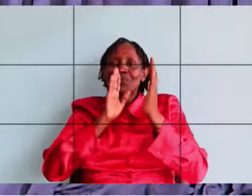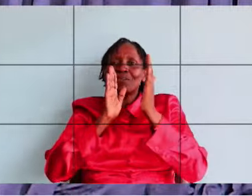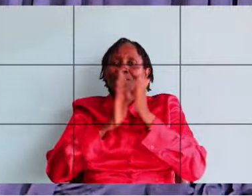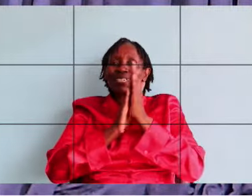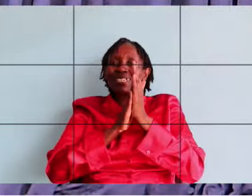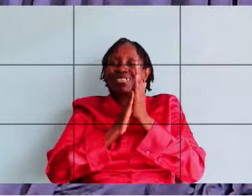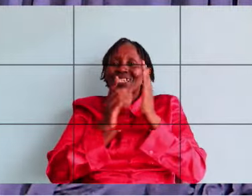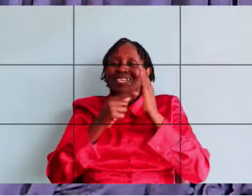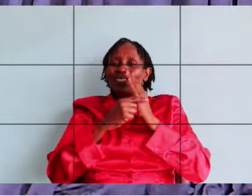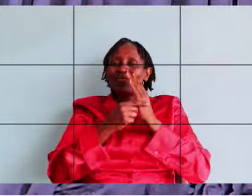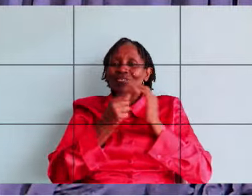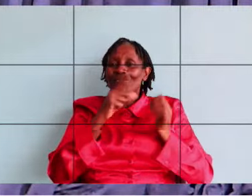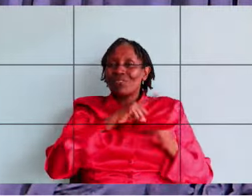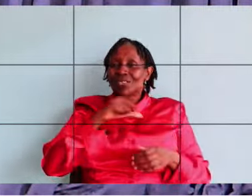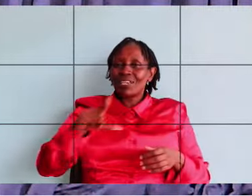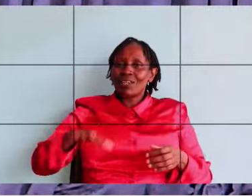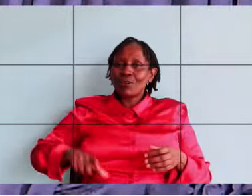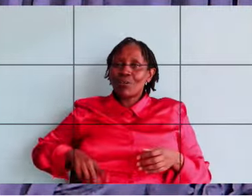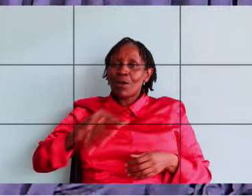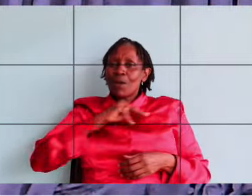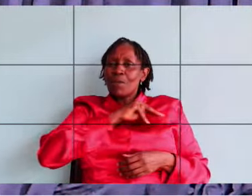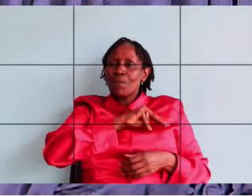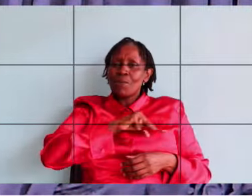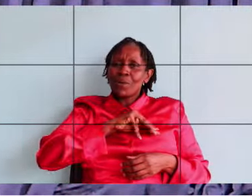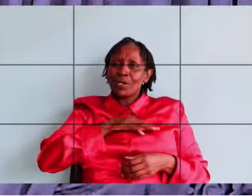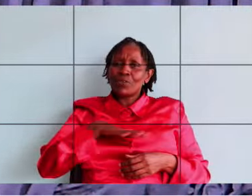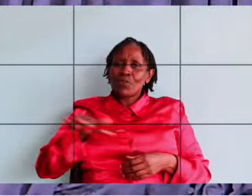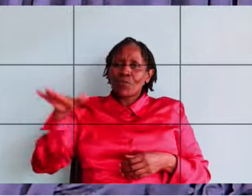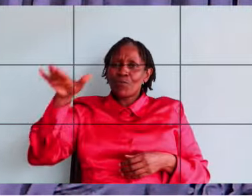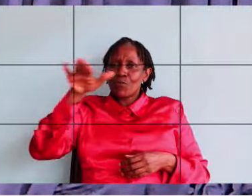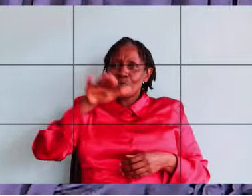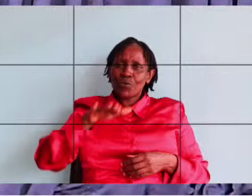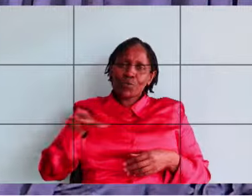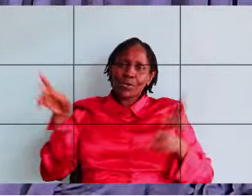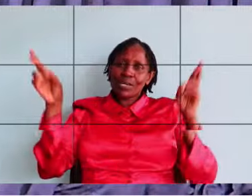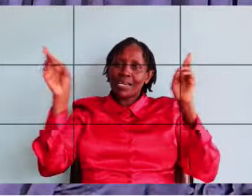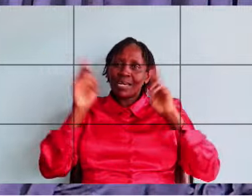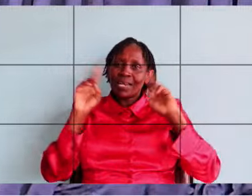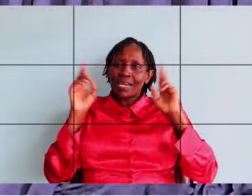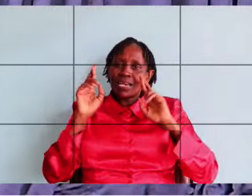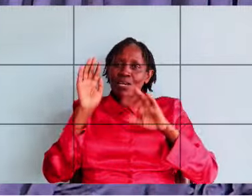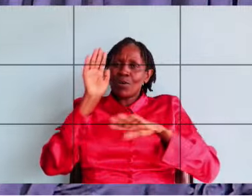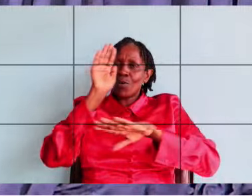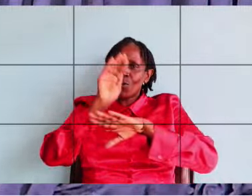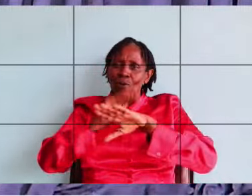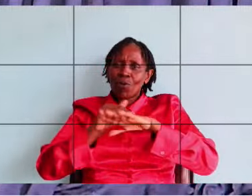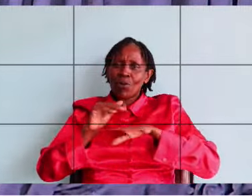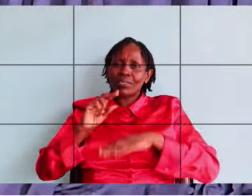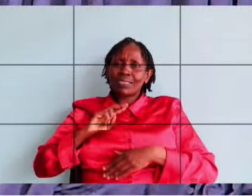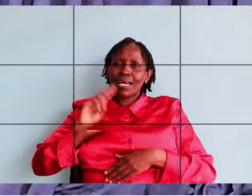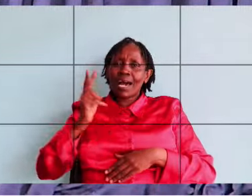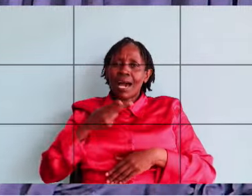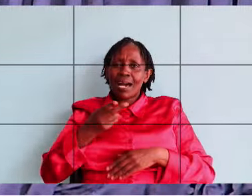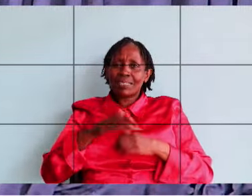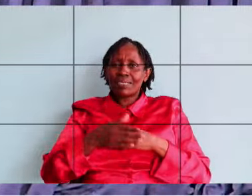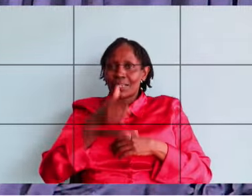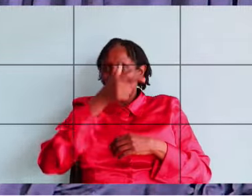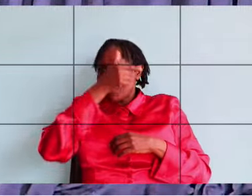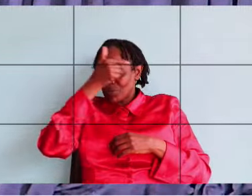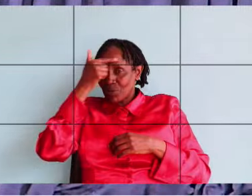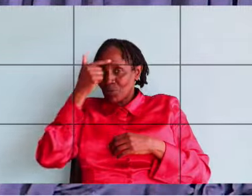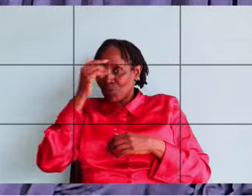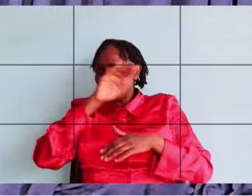the mission field is ready, and it is wide, and it calls for each one of us to wake up to it, because